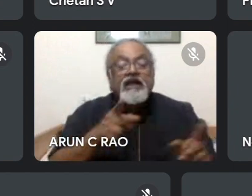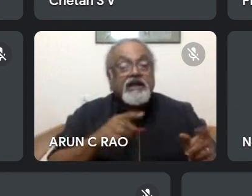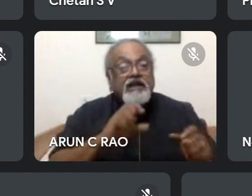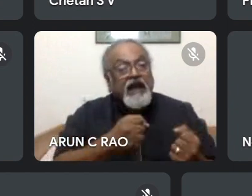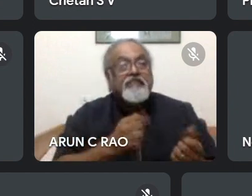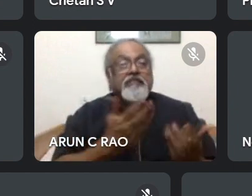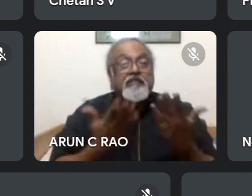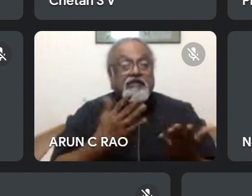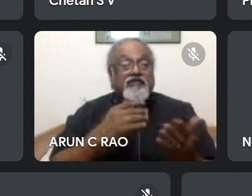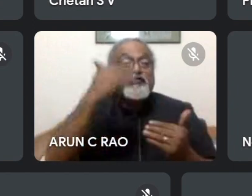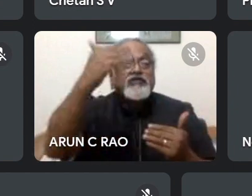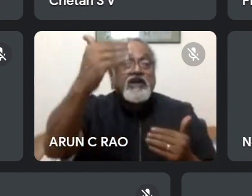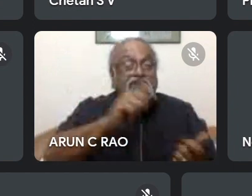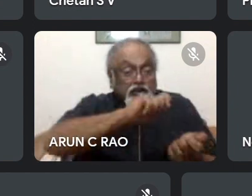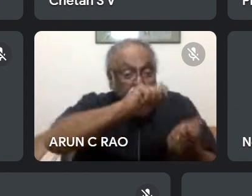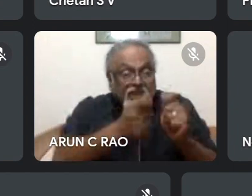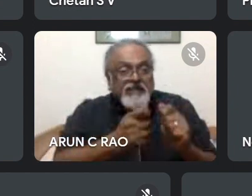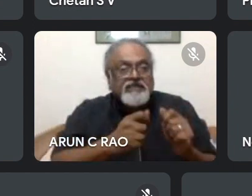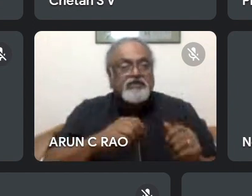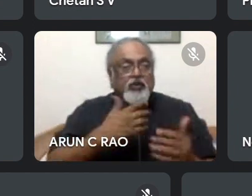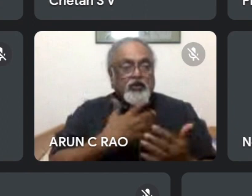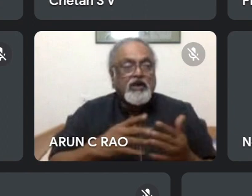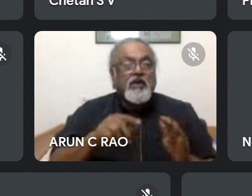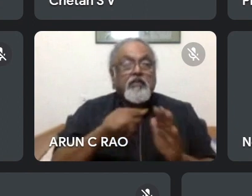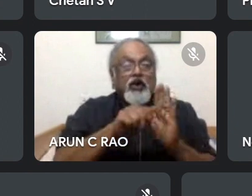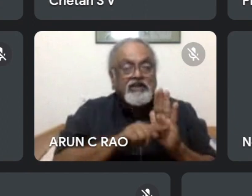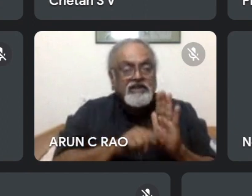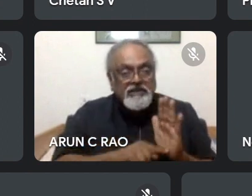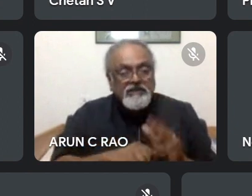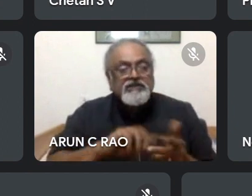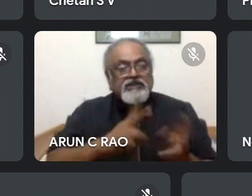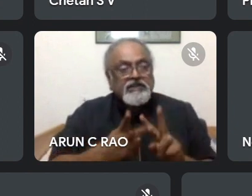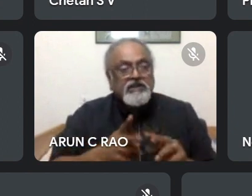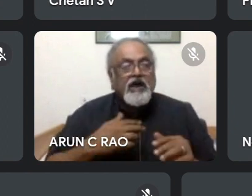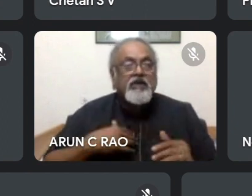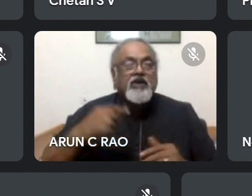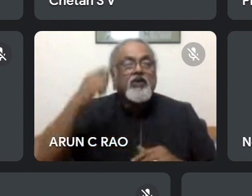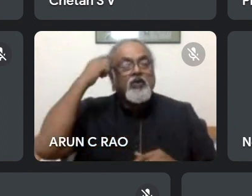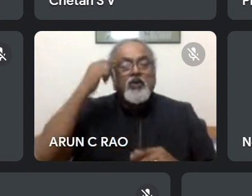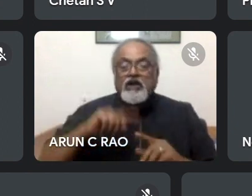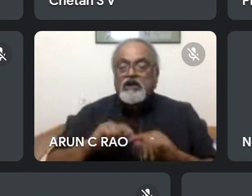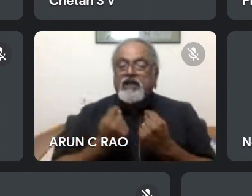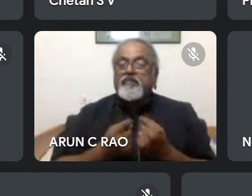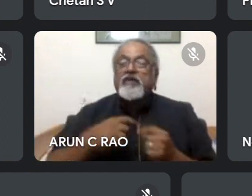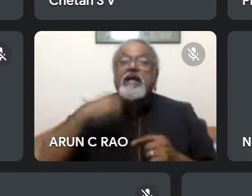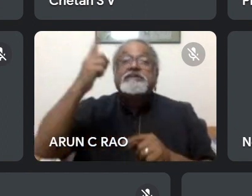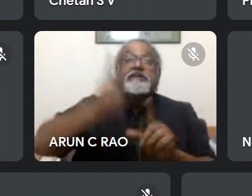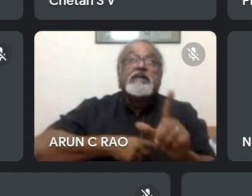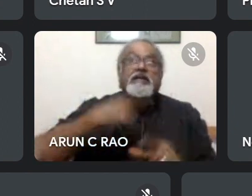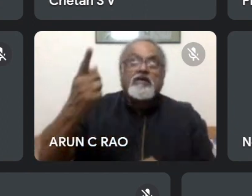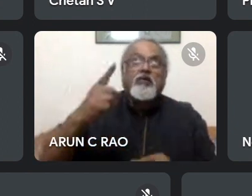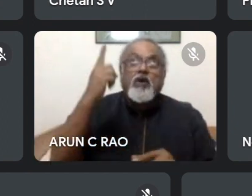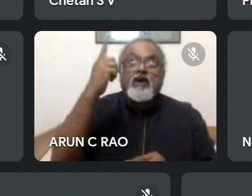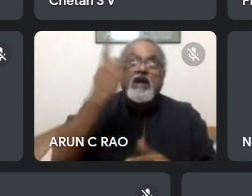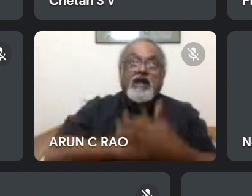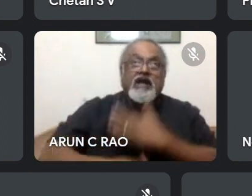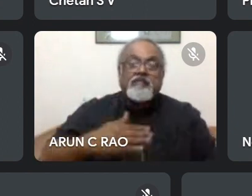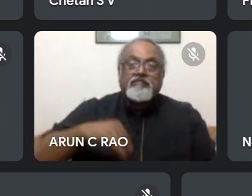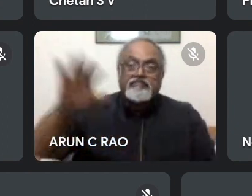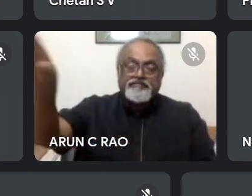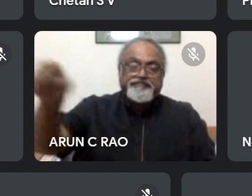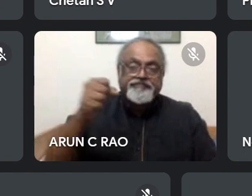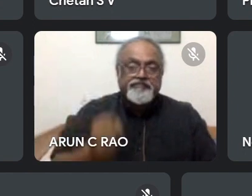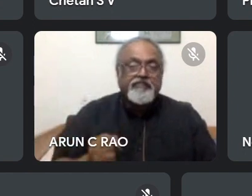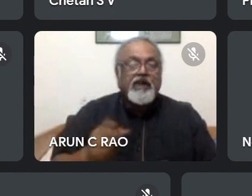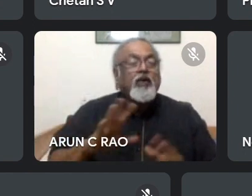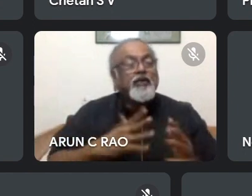be something as small as, okay, I'll hire one disabled person in my team next year, or I'll conduct so many